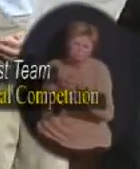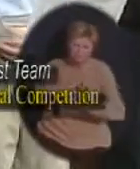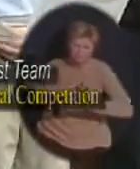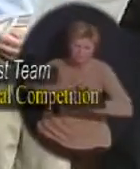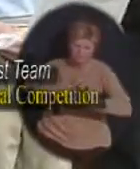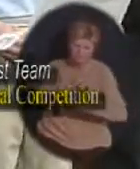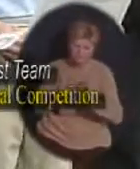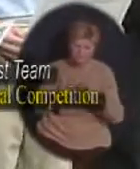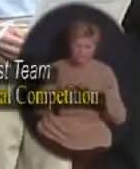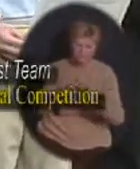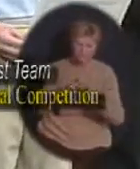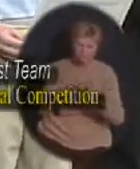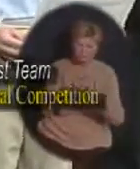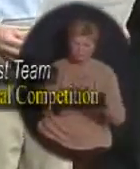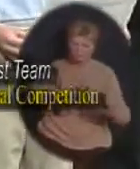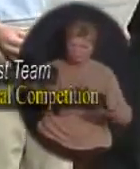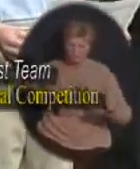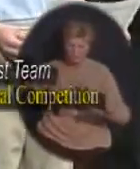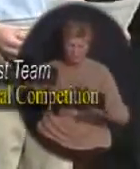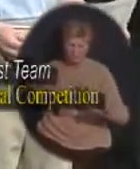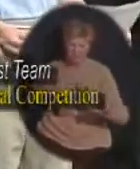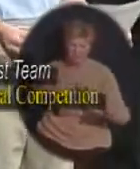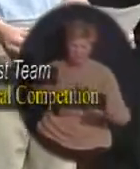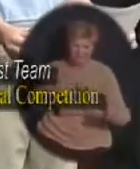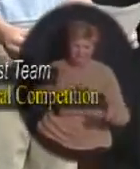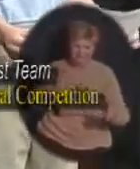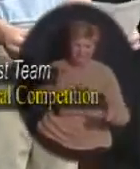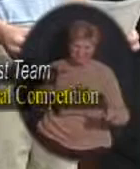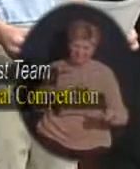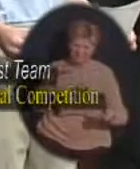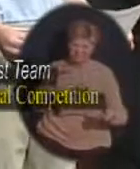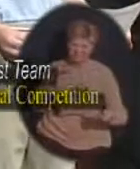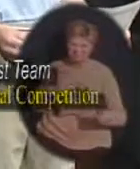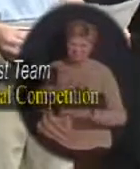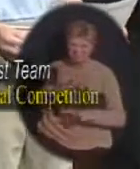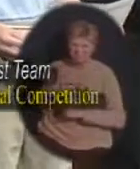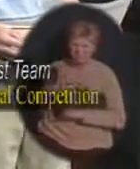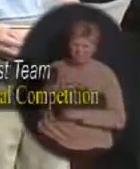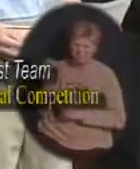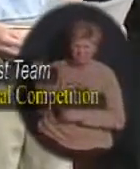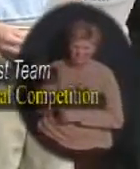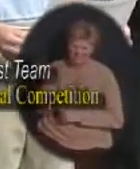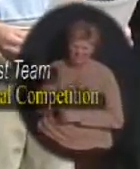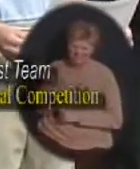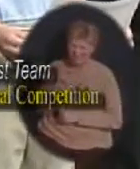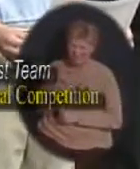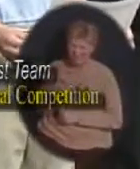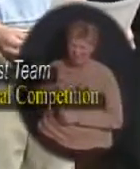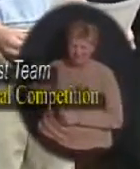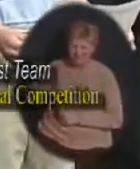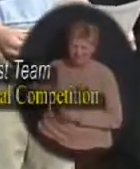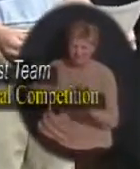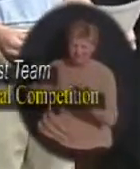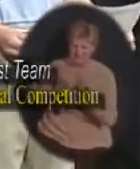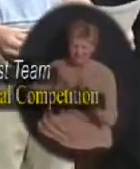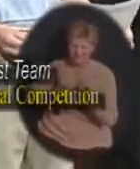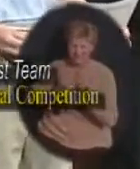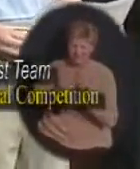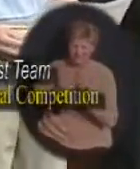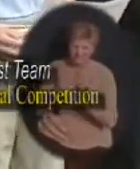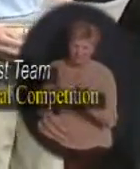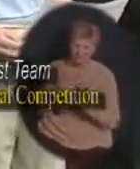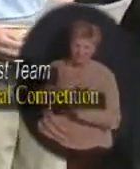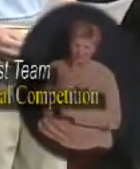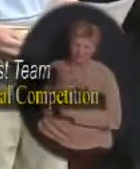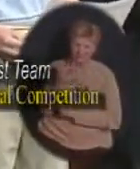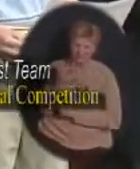physician. Out of 4,500 entries, their TSP project was one of 8 national winners, taking second